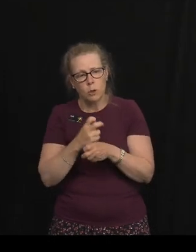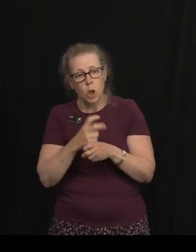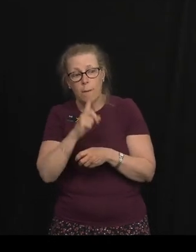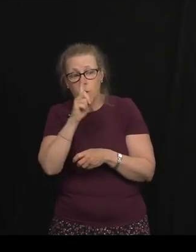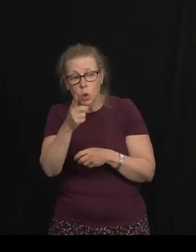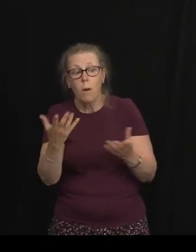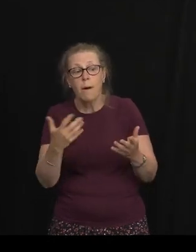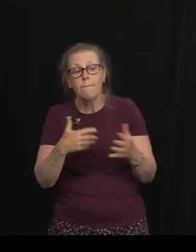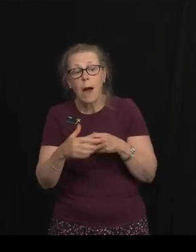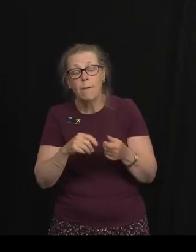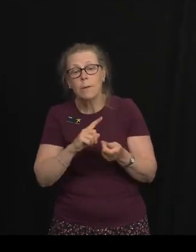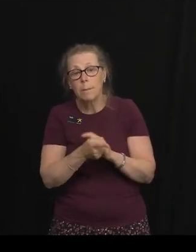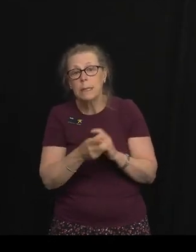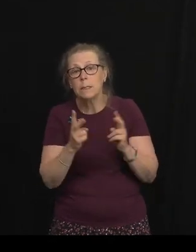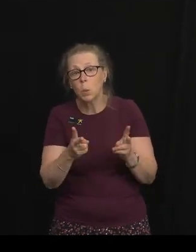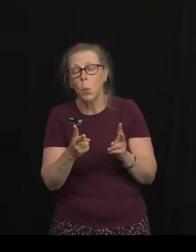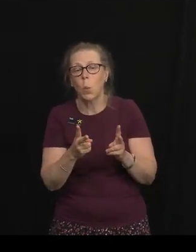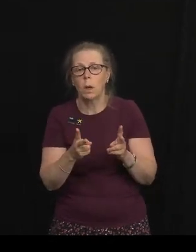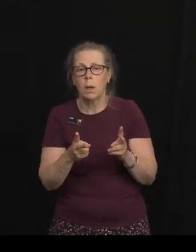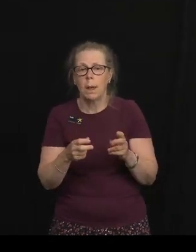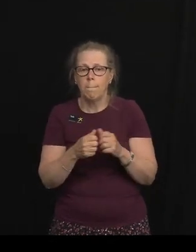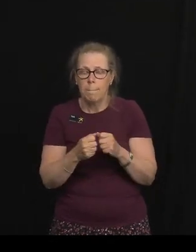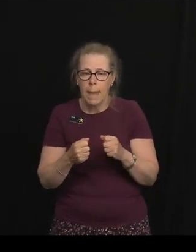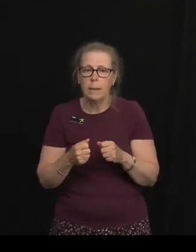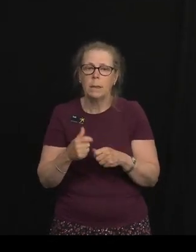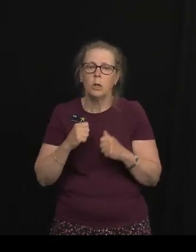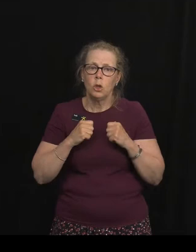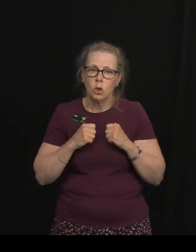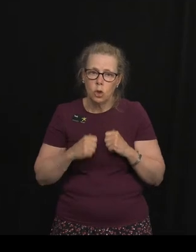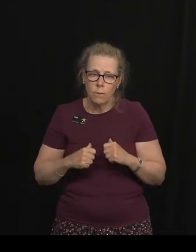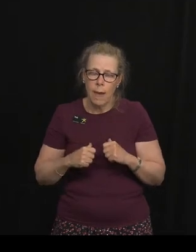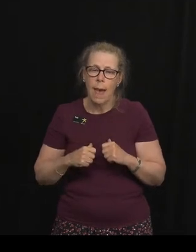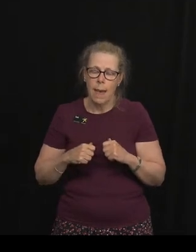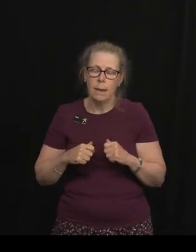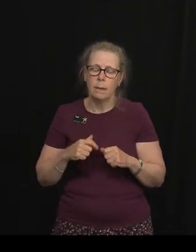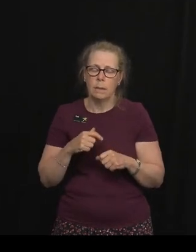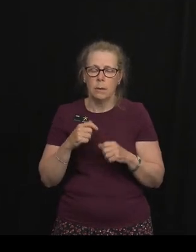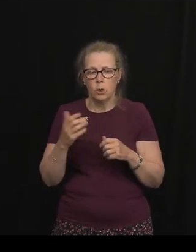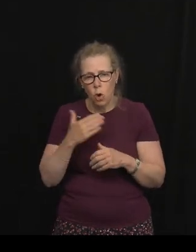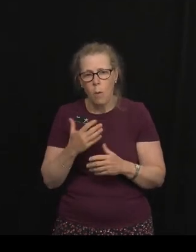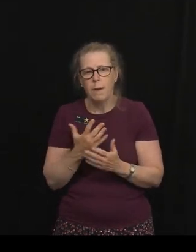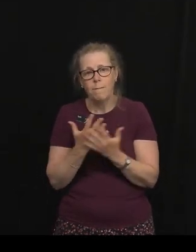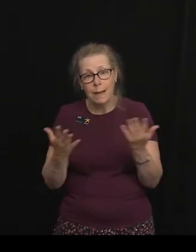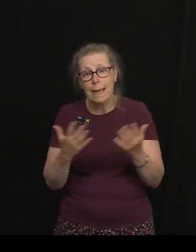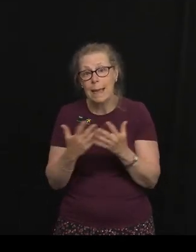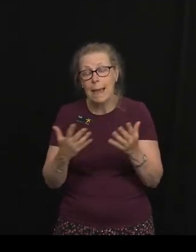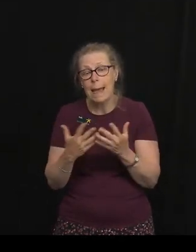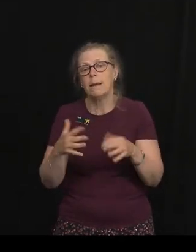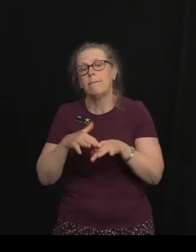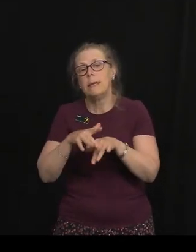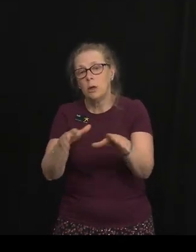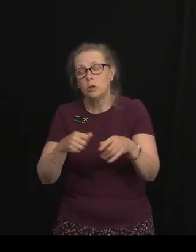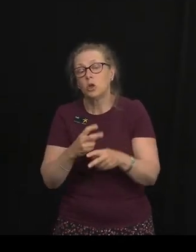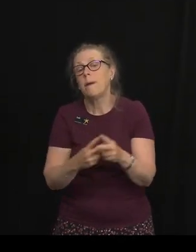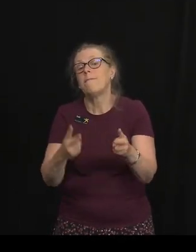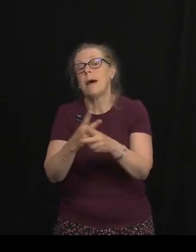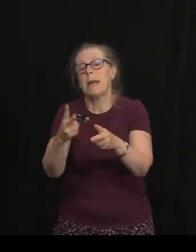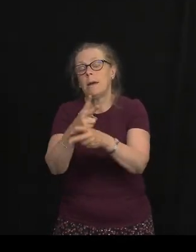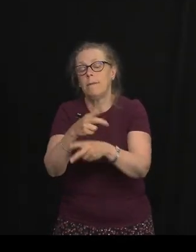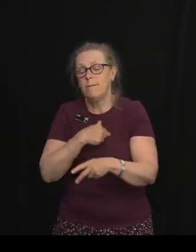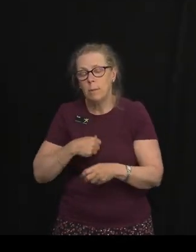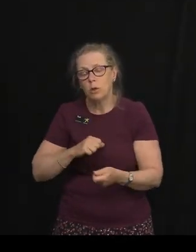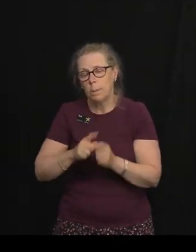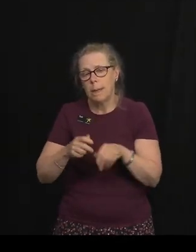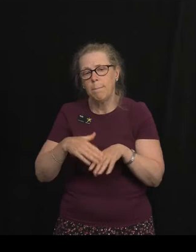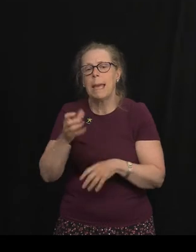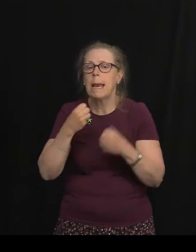But unfortunately, we will have more outbreak of new viruses that will be even worse, and we need to be more effective to stop them so that we